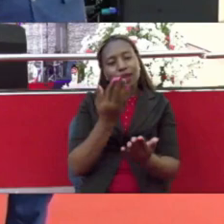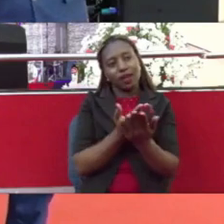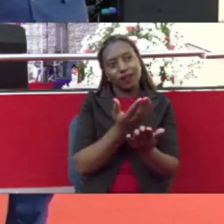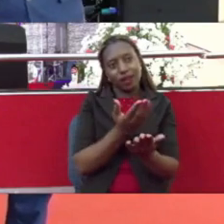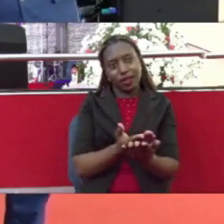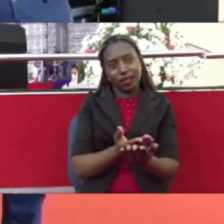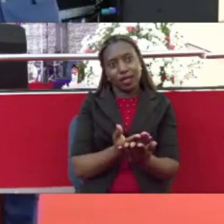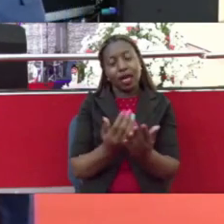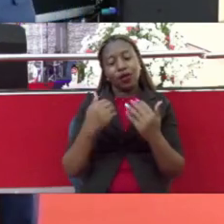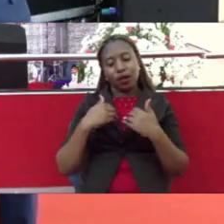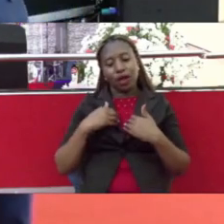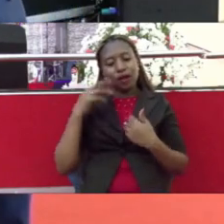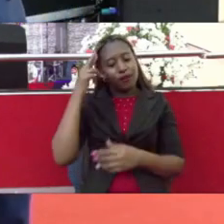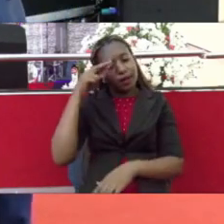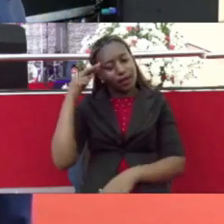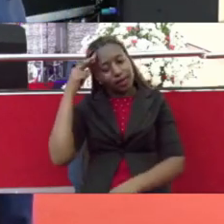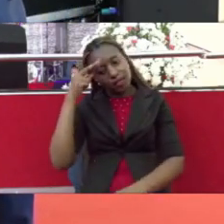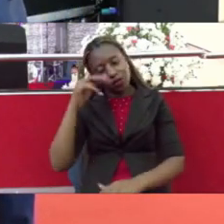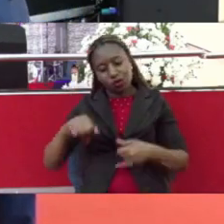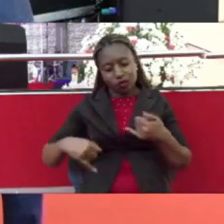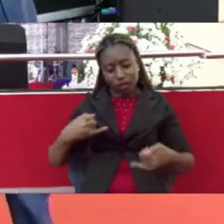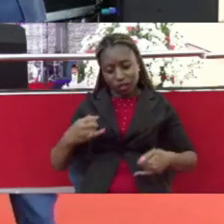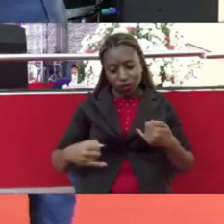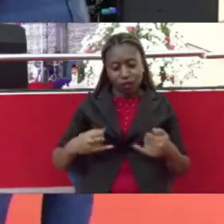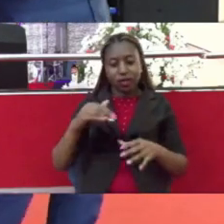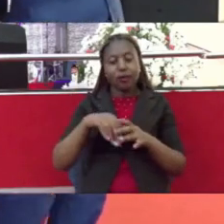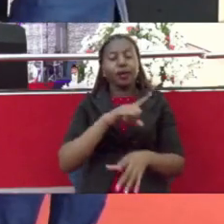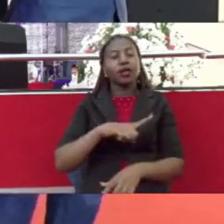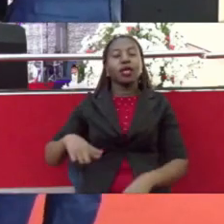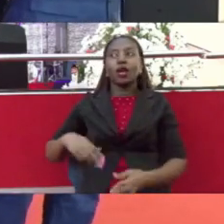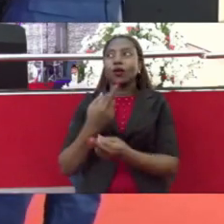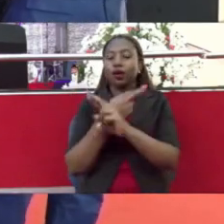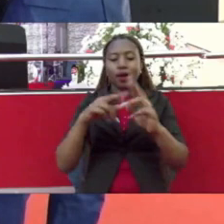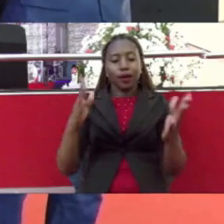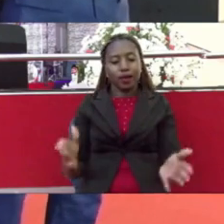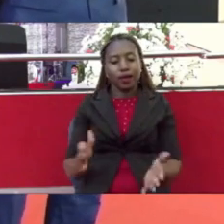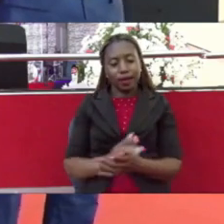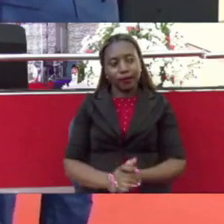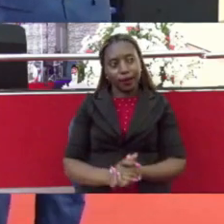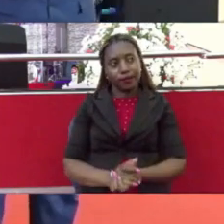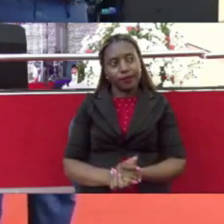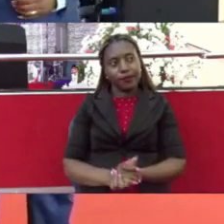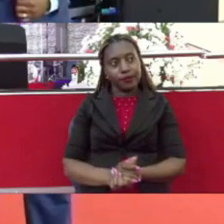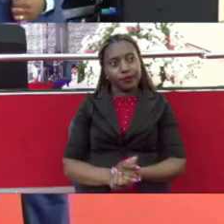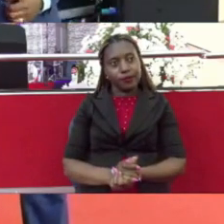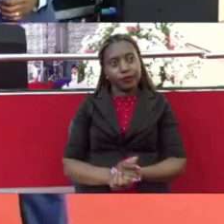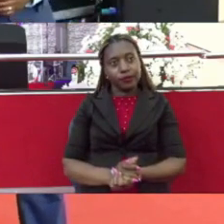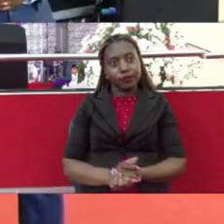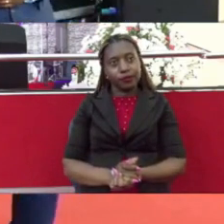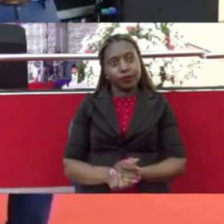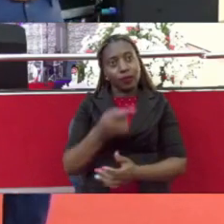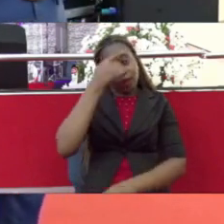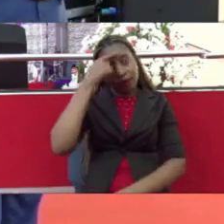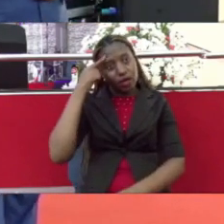have a reason to rejoice and glory in the Lord our Redeemer. Tutakuwa na sababu ya kufurahikia katika Bwana mkombozi wetu. Because he never